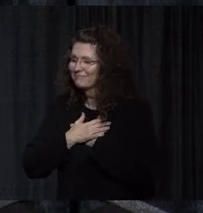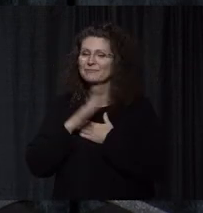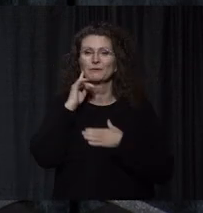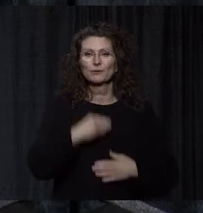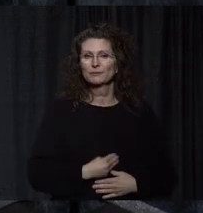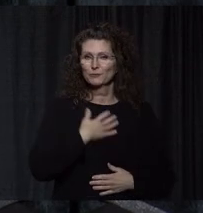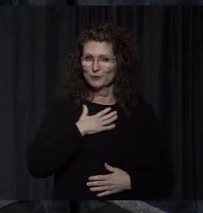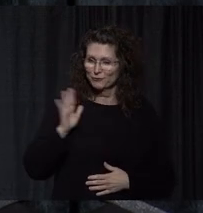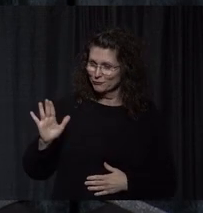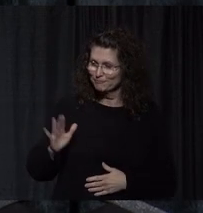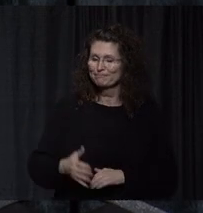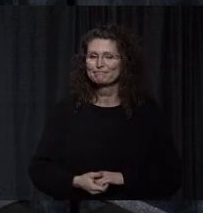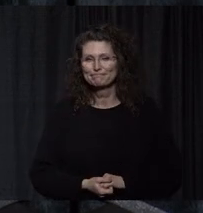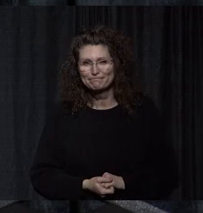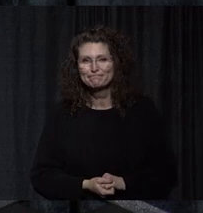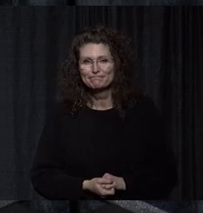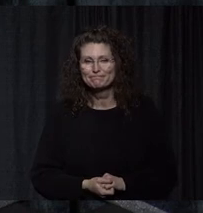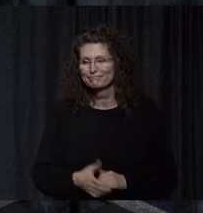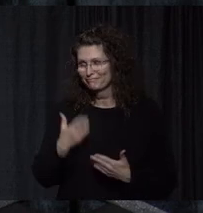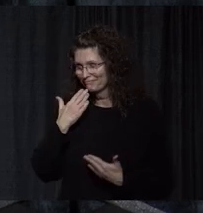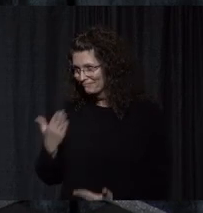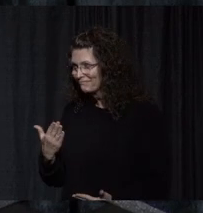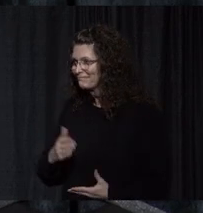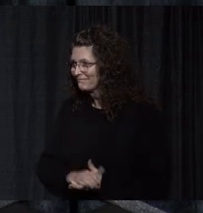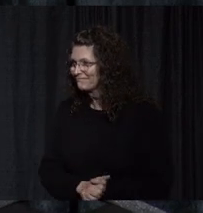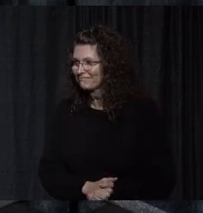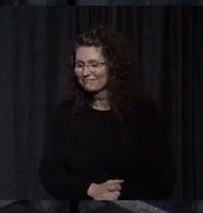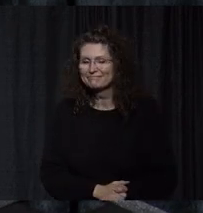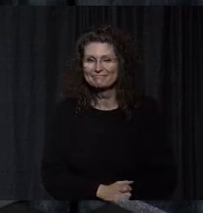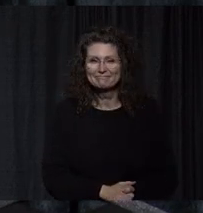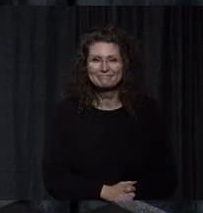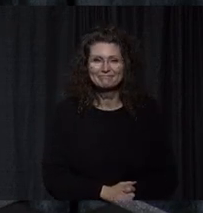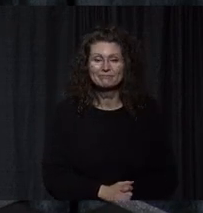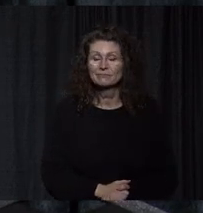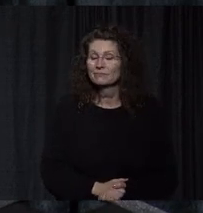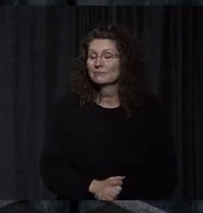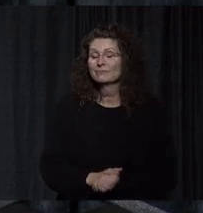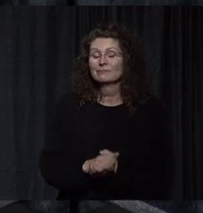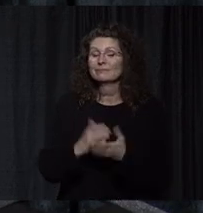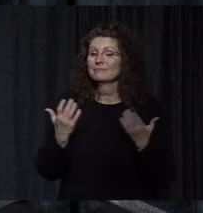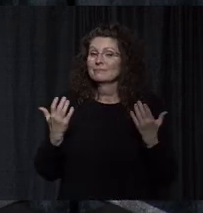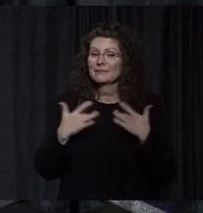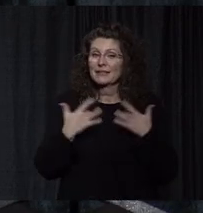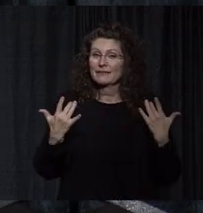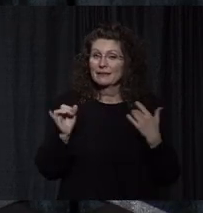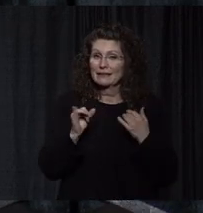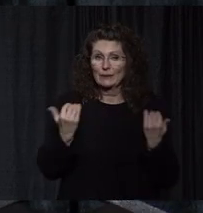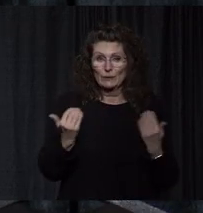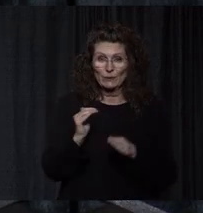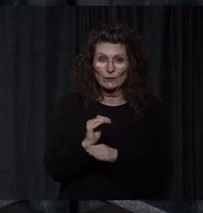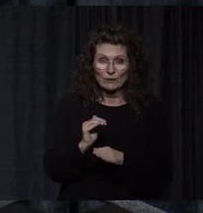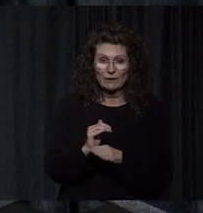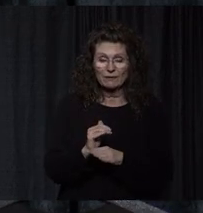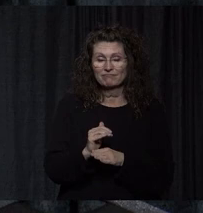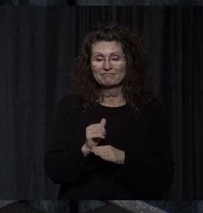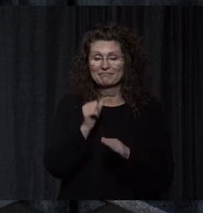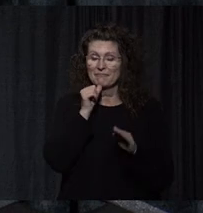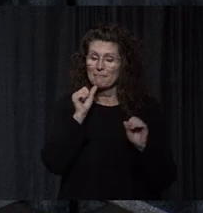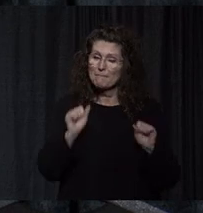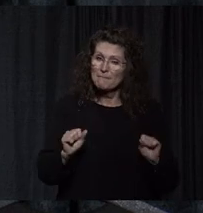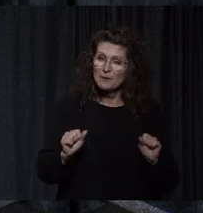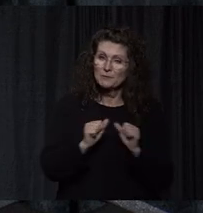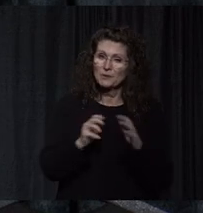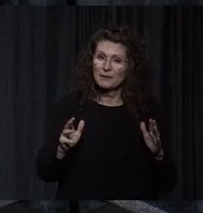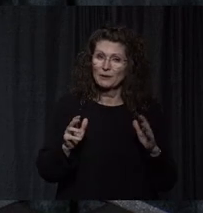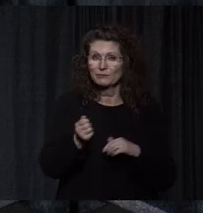inspiration. Some quick thanks that events like these wouldn't be possible without quite a few people.